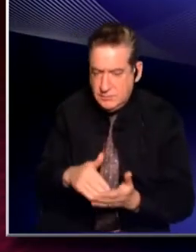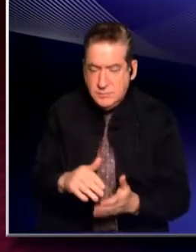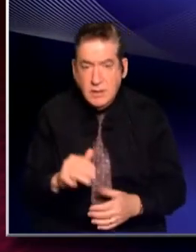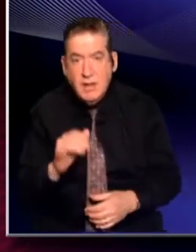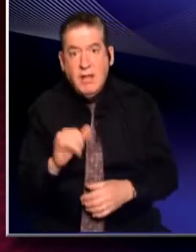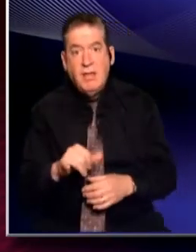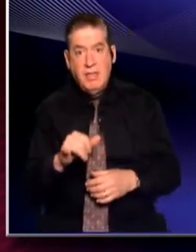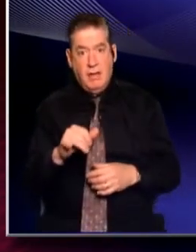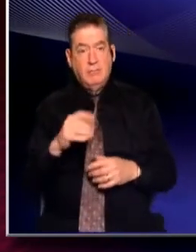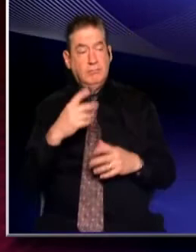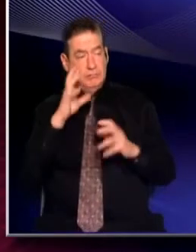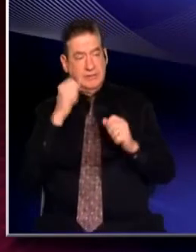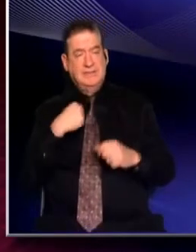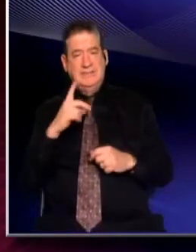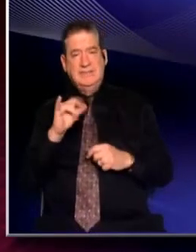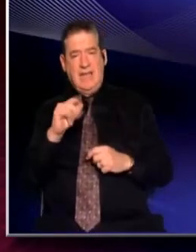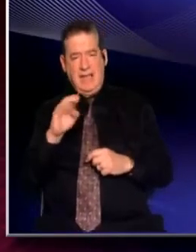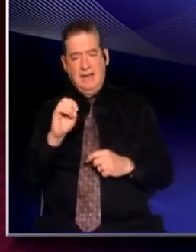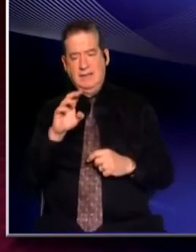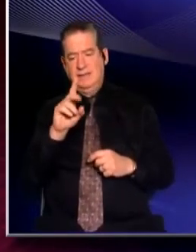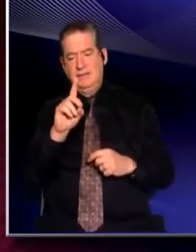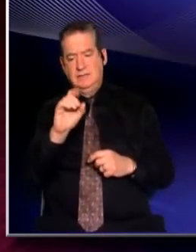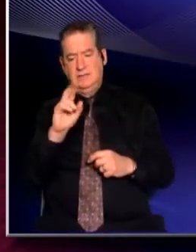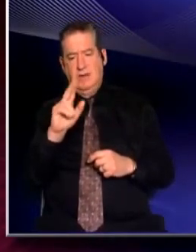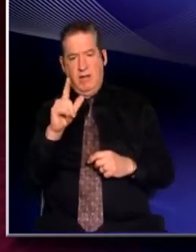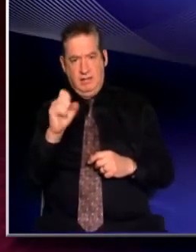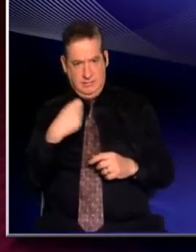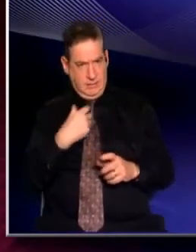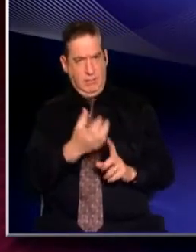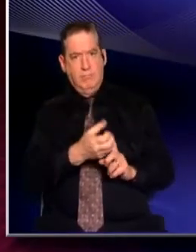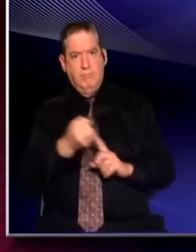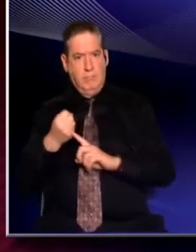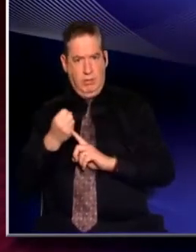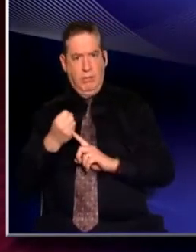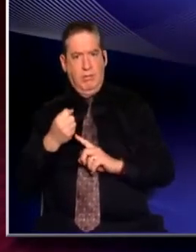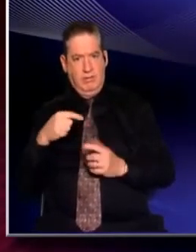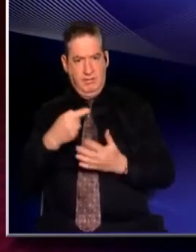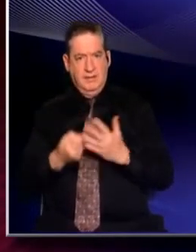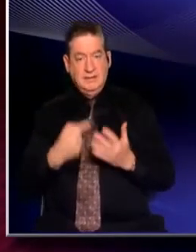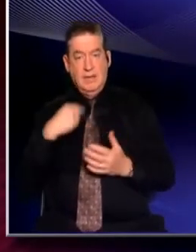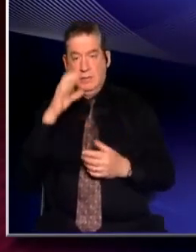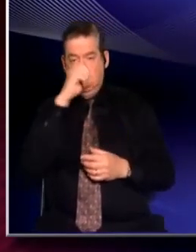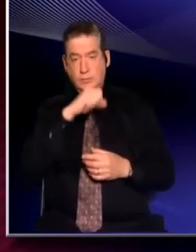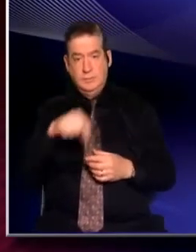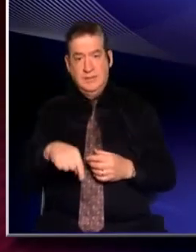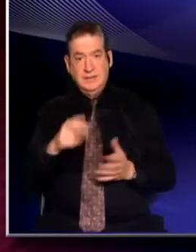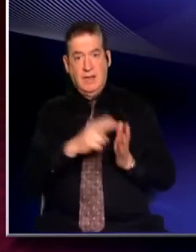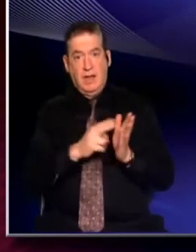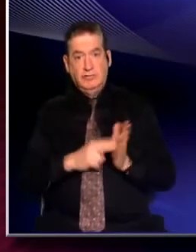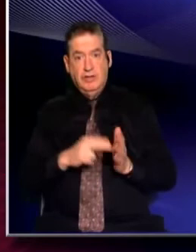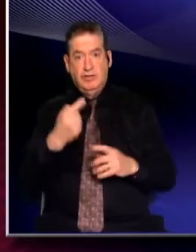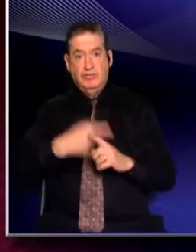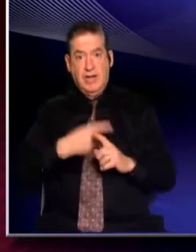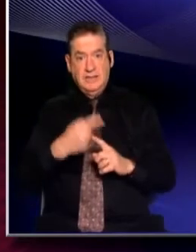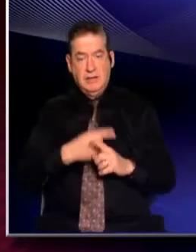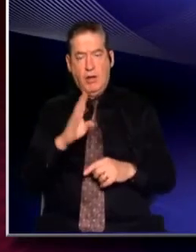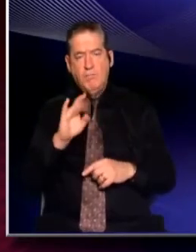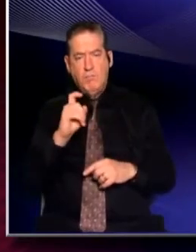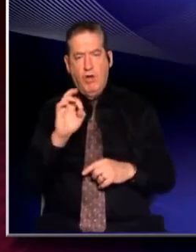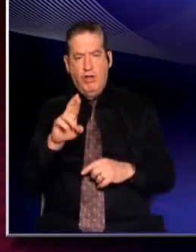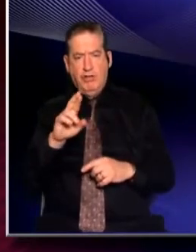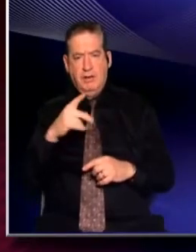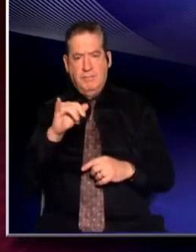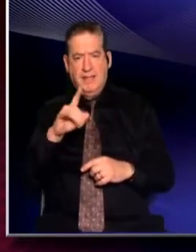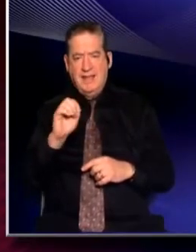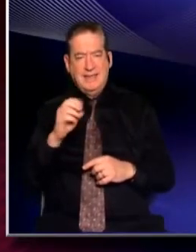Mr. President, this is Diane Douglas. I pulled these. I assume these contracts and rental agreements are boilerplate and there's just